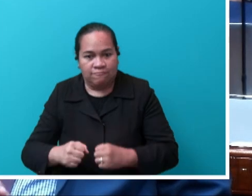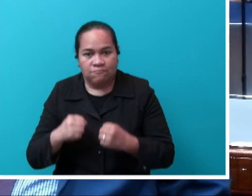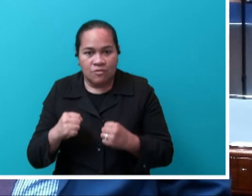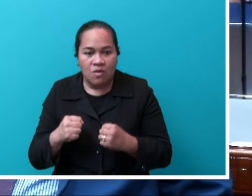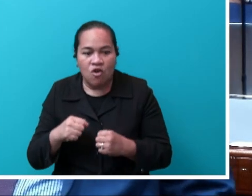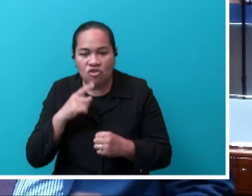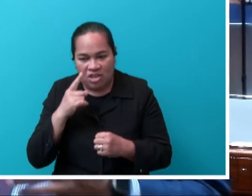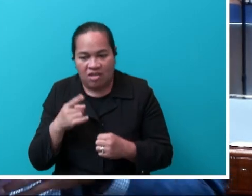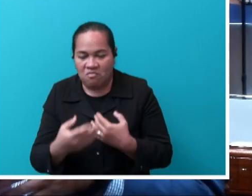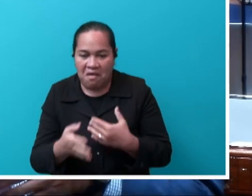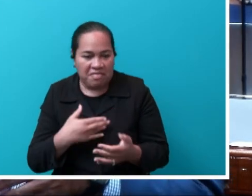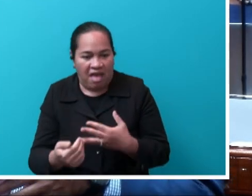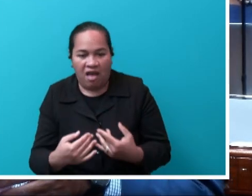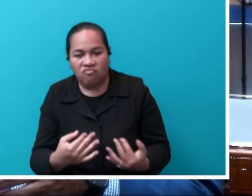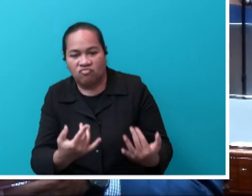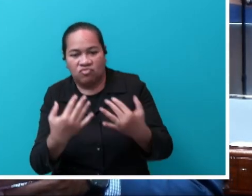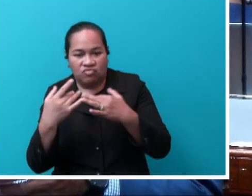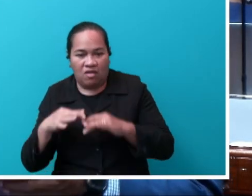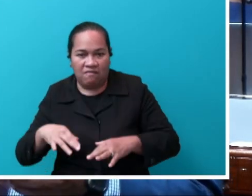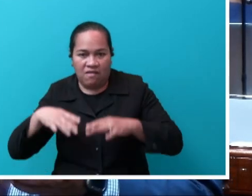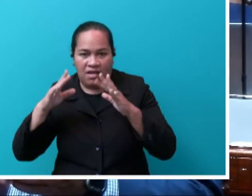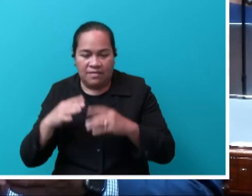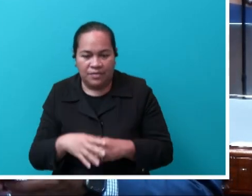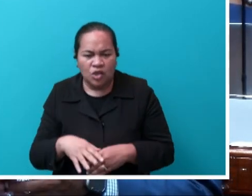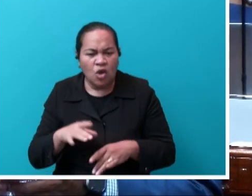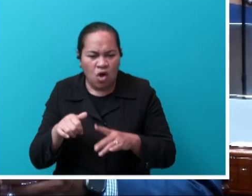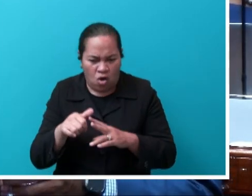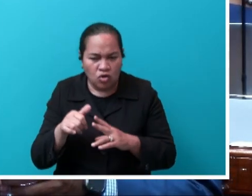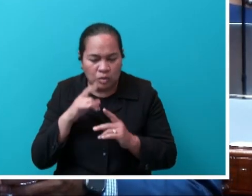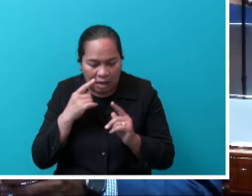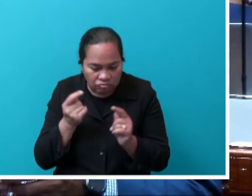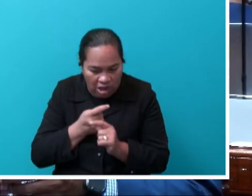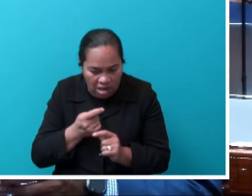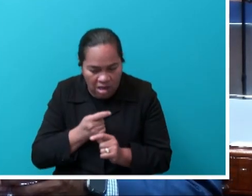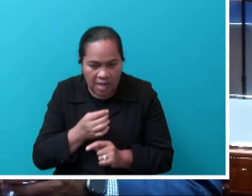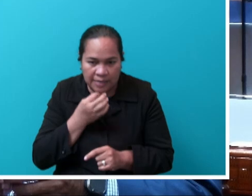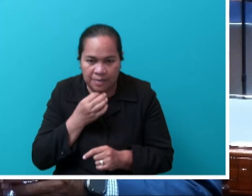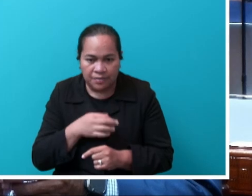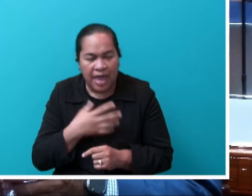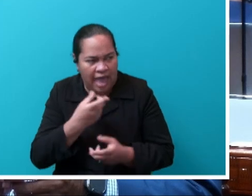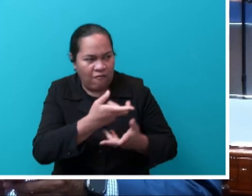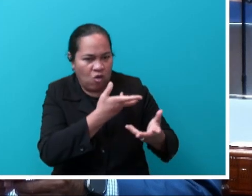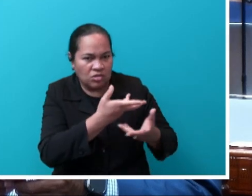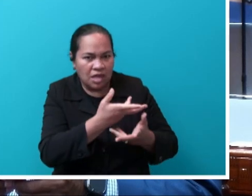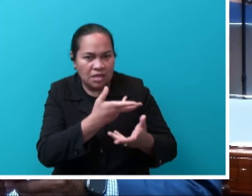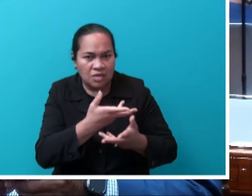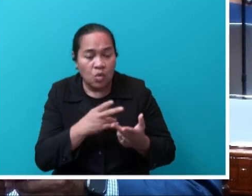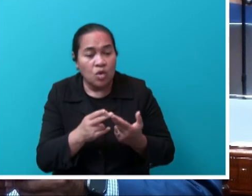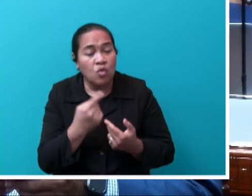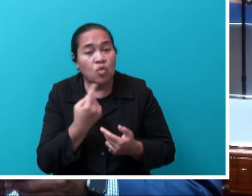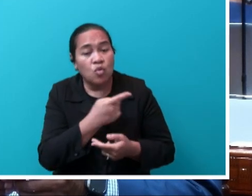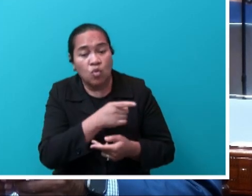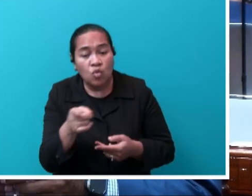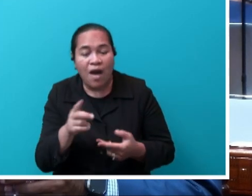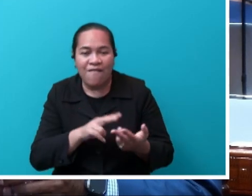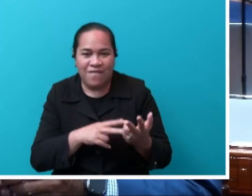Includes appropriate material, structural response and modifications. Consultations are ongoing with the affected